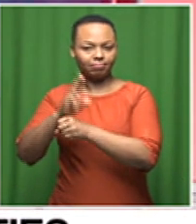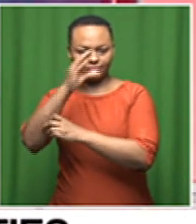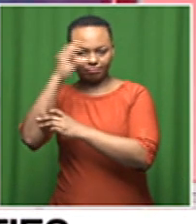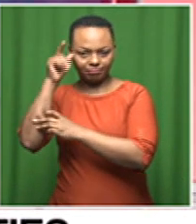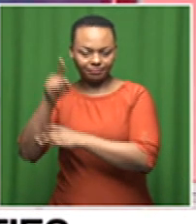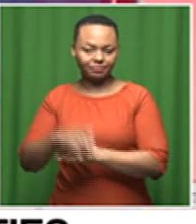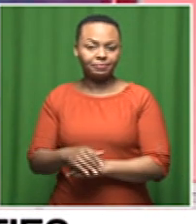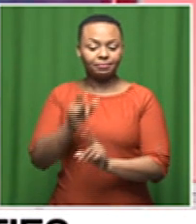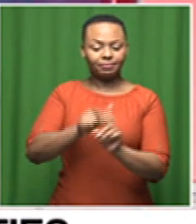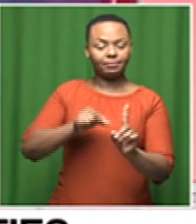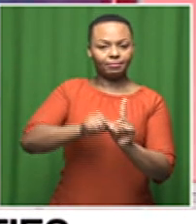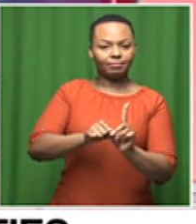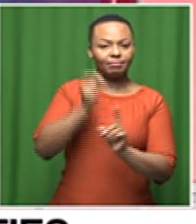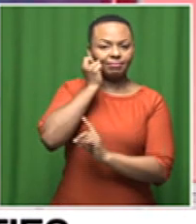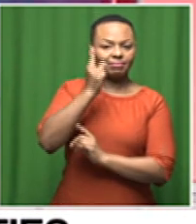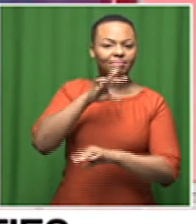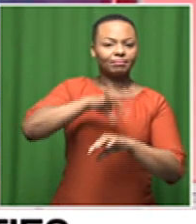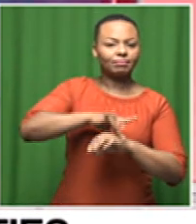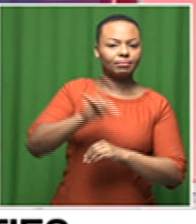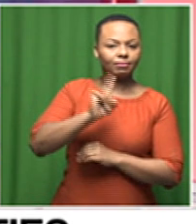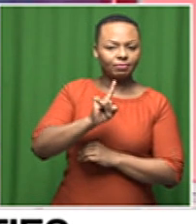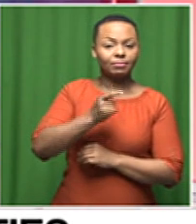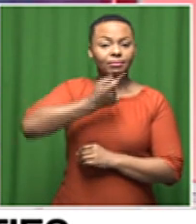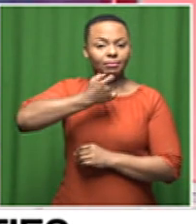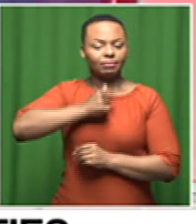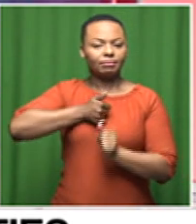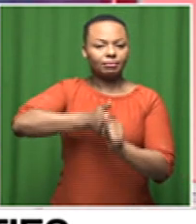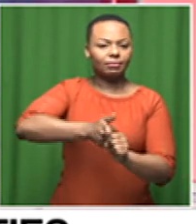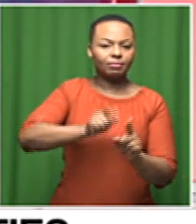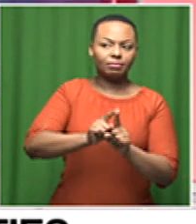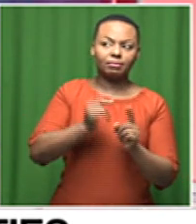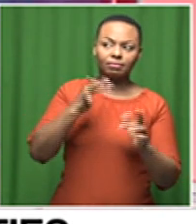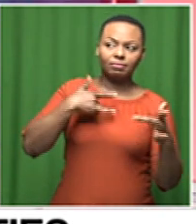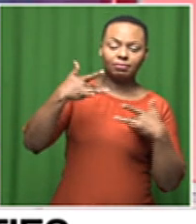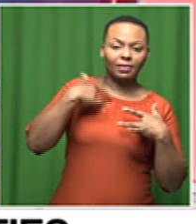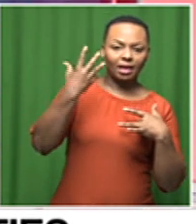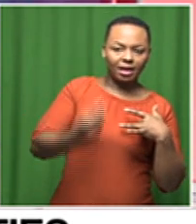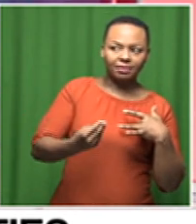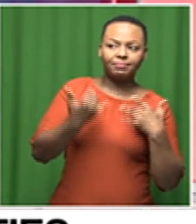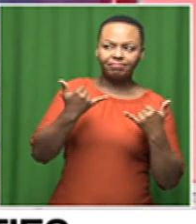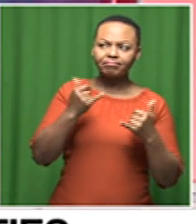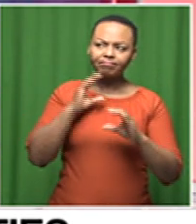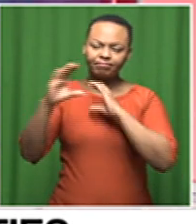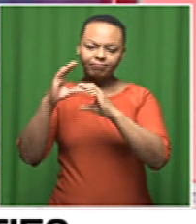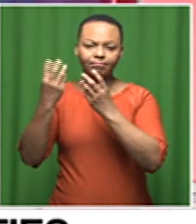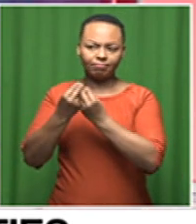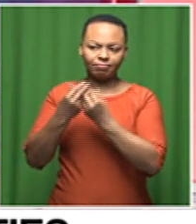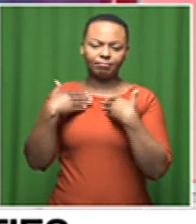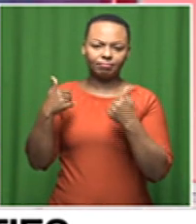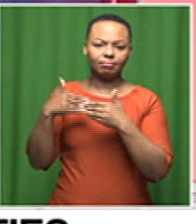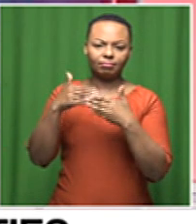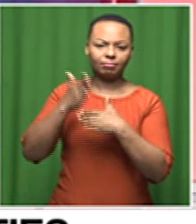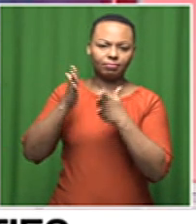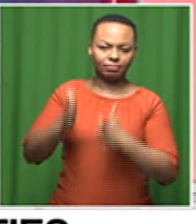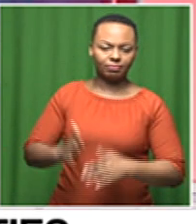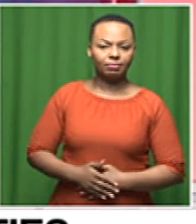results, patients must understand their illness, follow their treatment, and discuss any concerns or disagreements that they might have with the healthcare workers. Now,